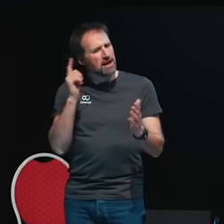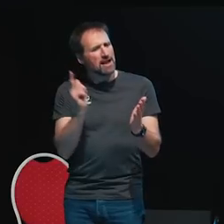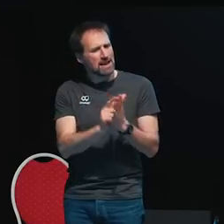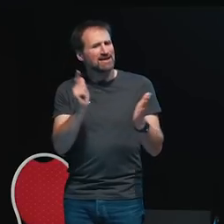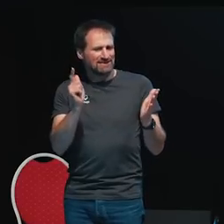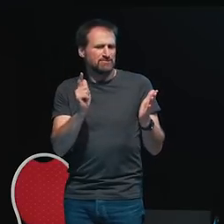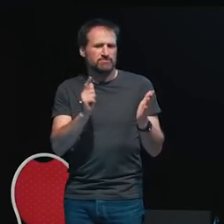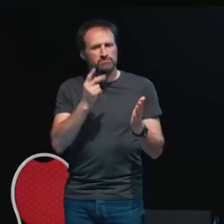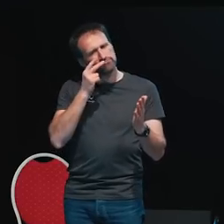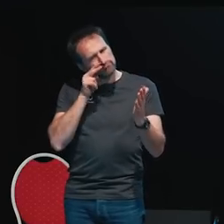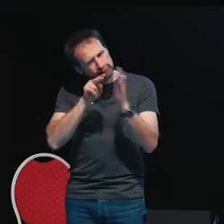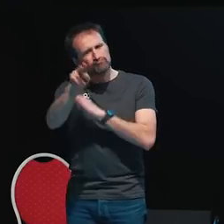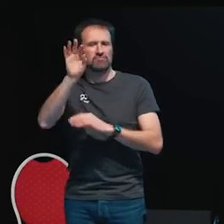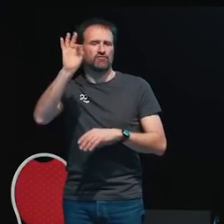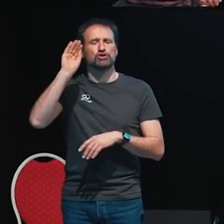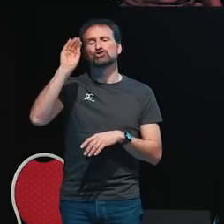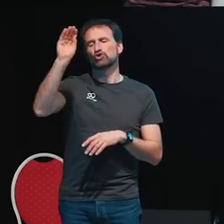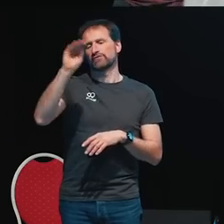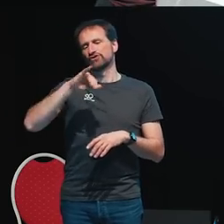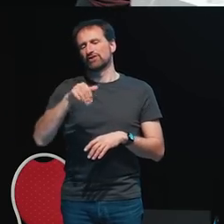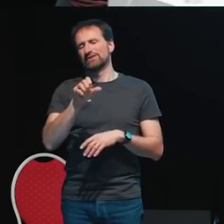of JavaScript.